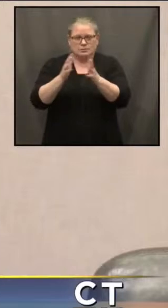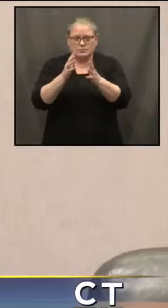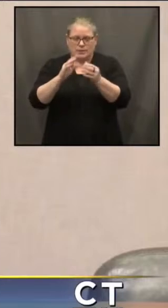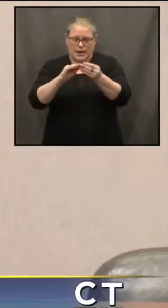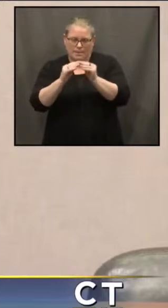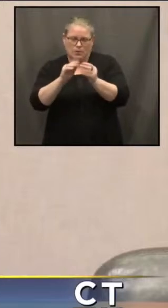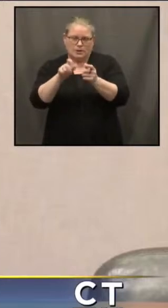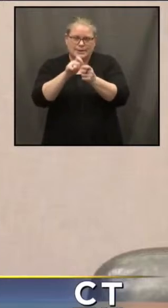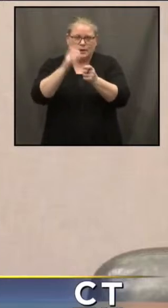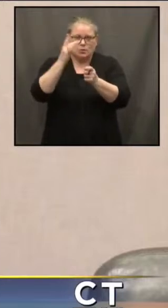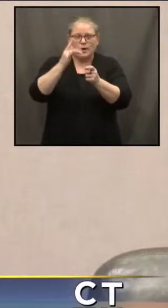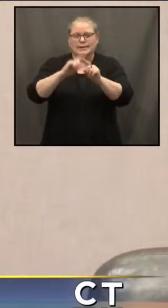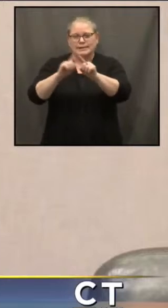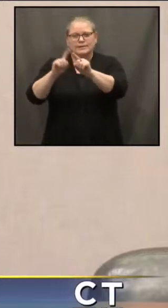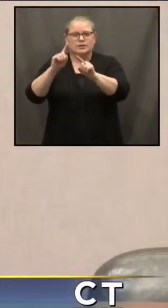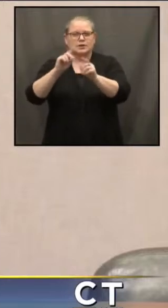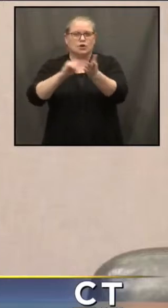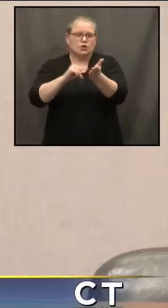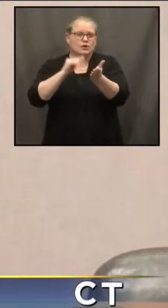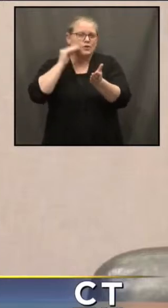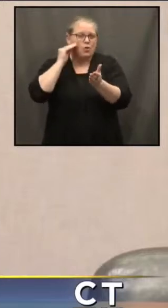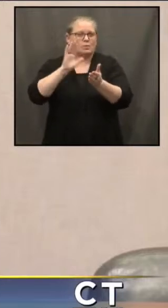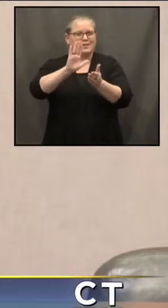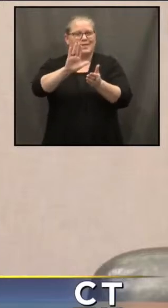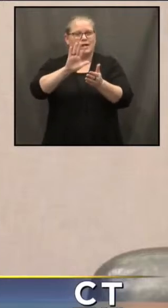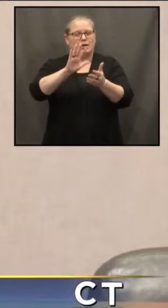because different homes are on a different schedule.